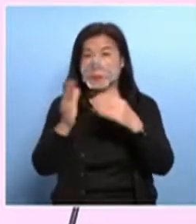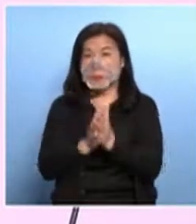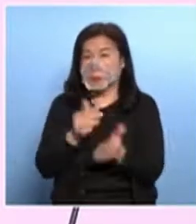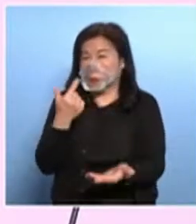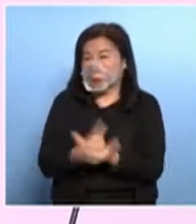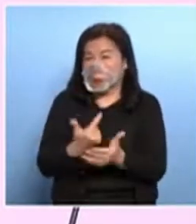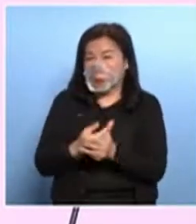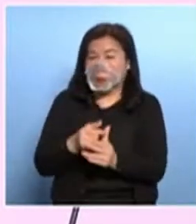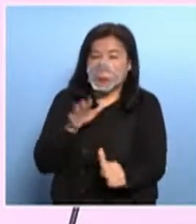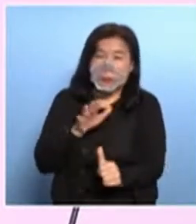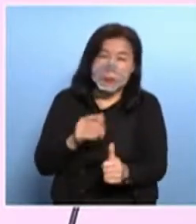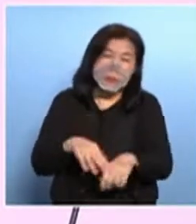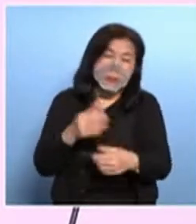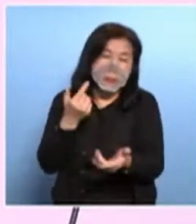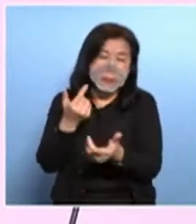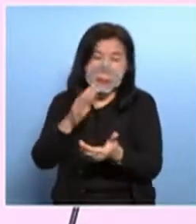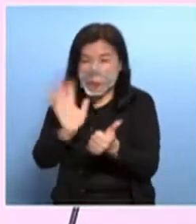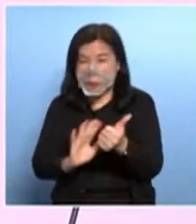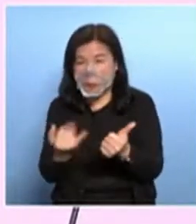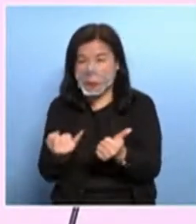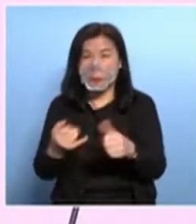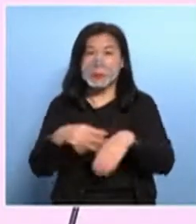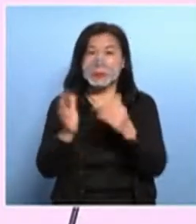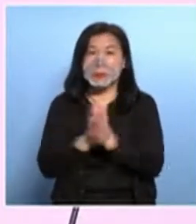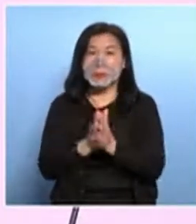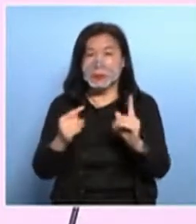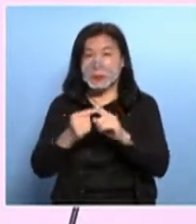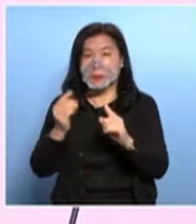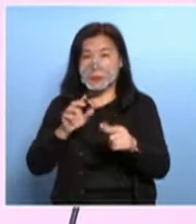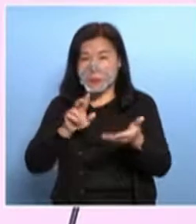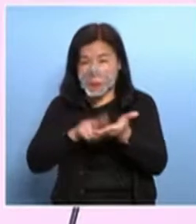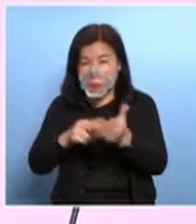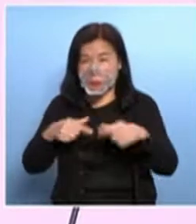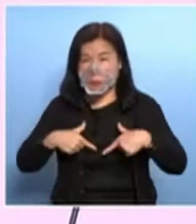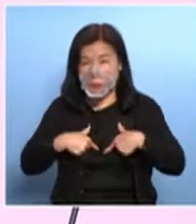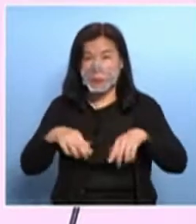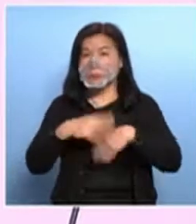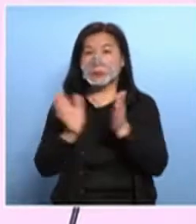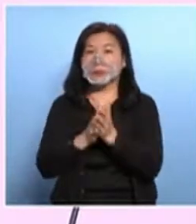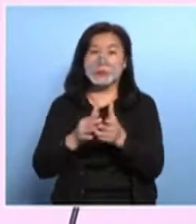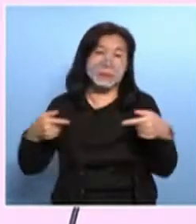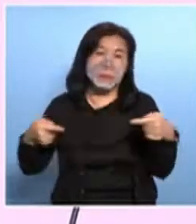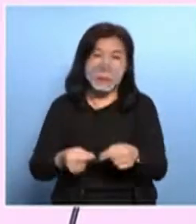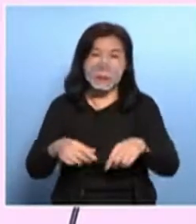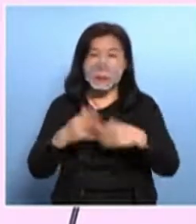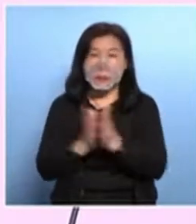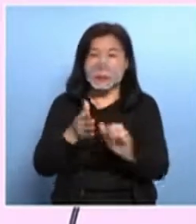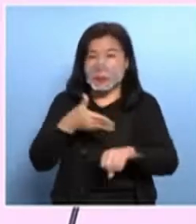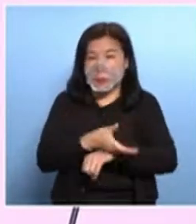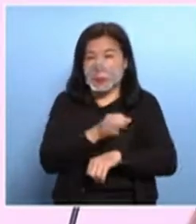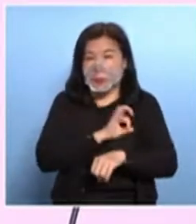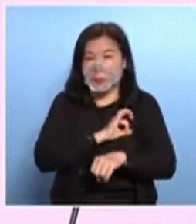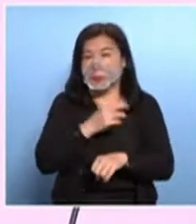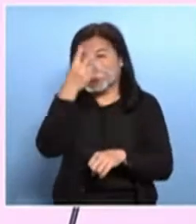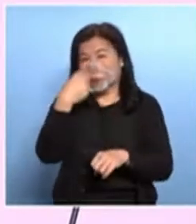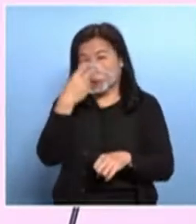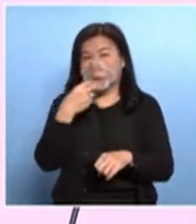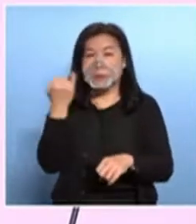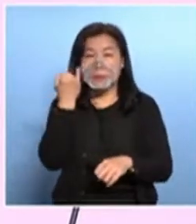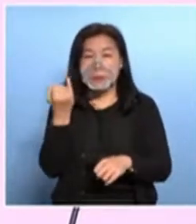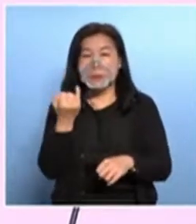people, disrupting both their life and work, and seriously affected the operations of small and medium enterprises, thus undermining confidence in the